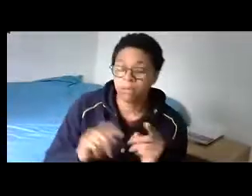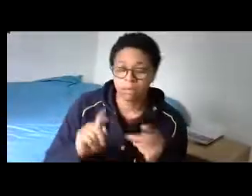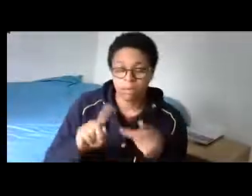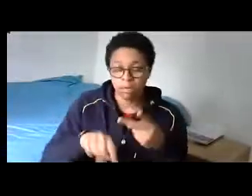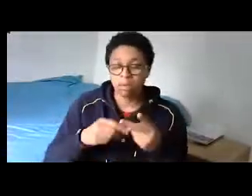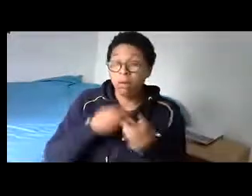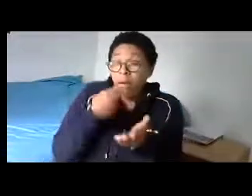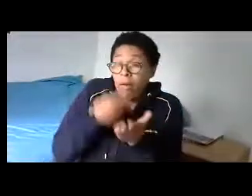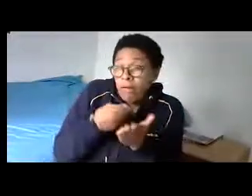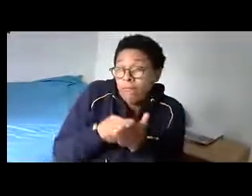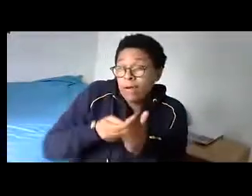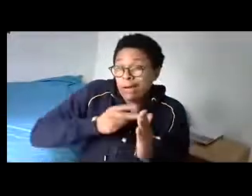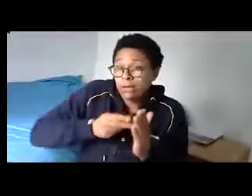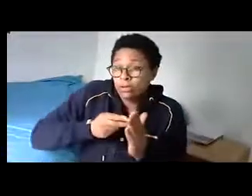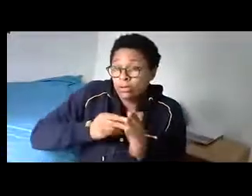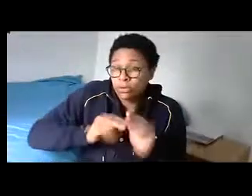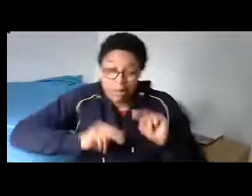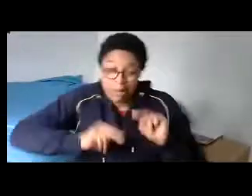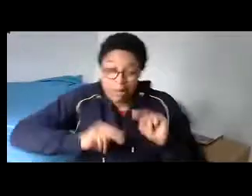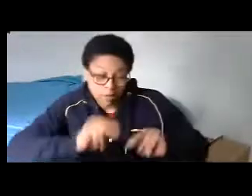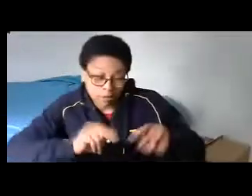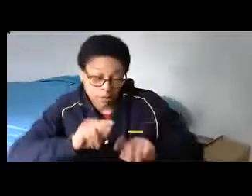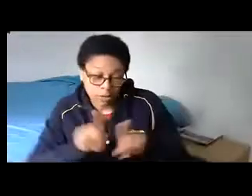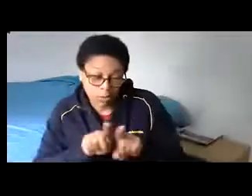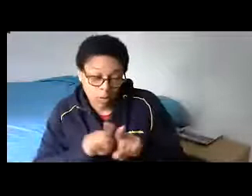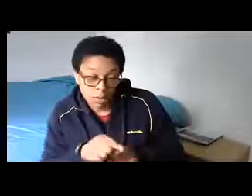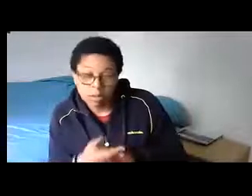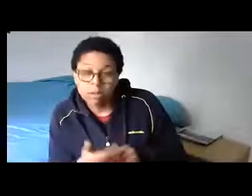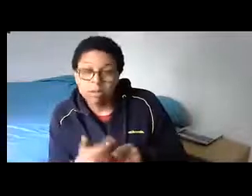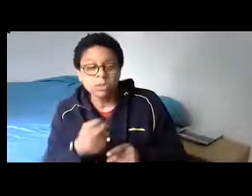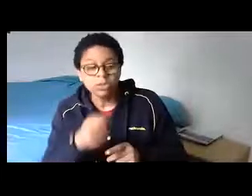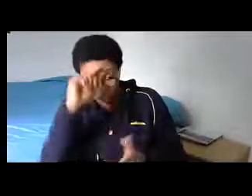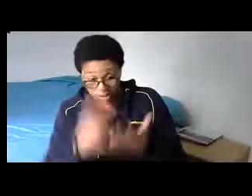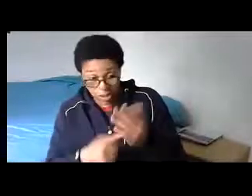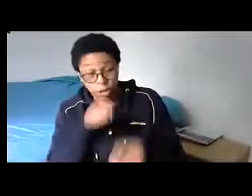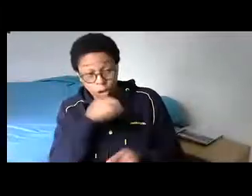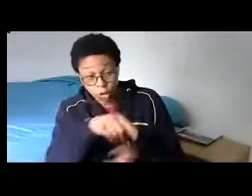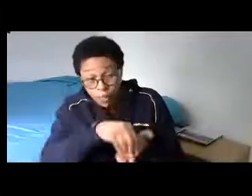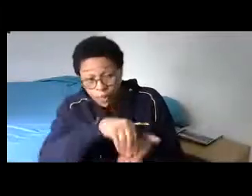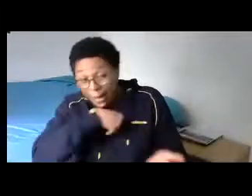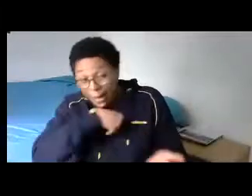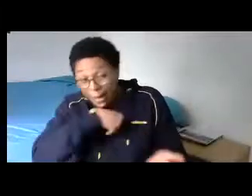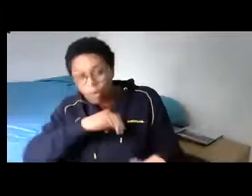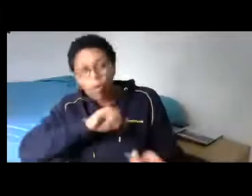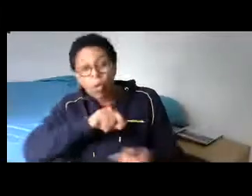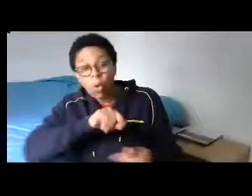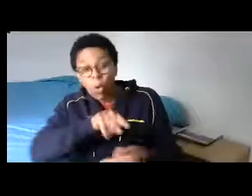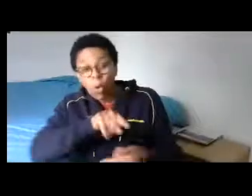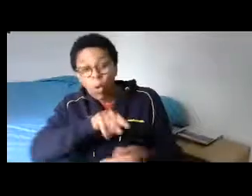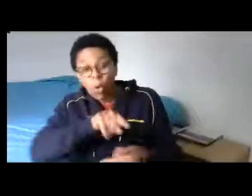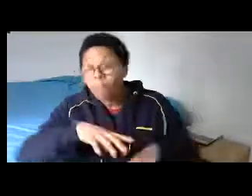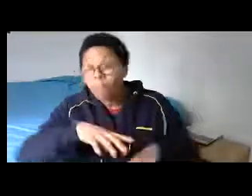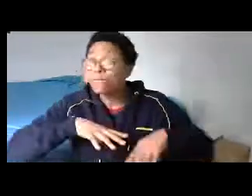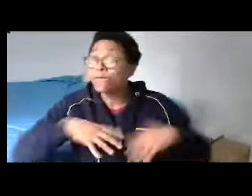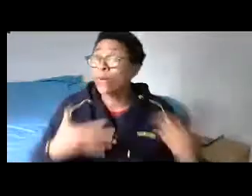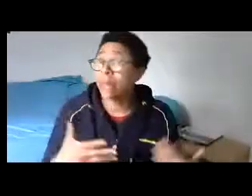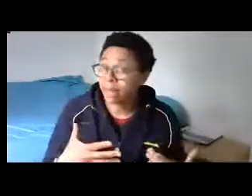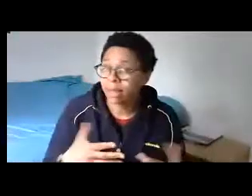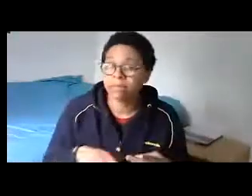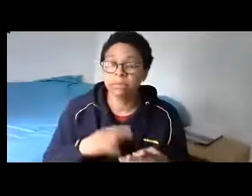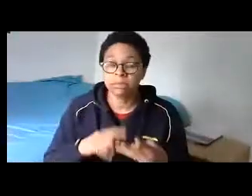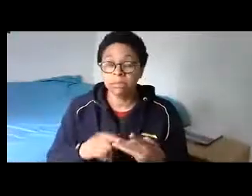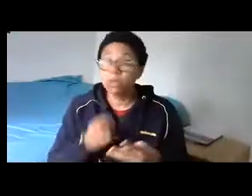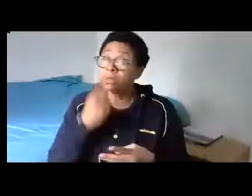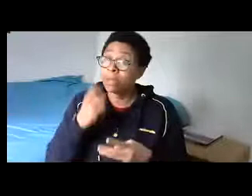not free, to decide how much you've got to pay. They will then provide support, or they will give